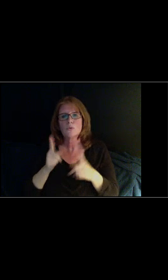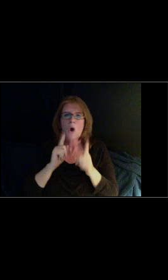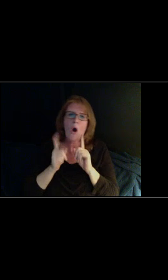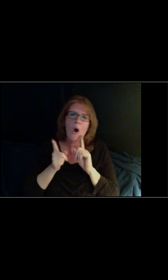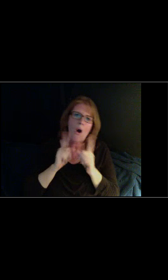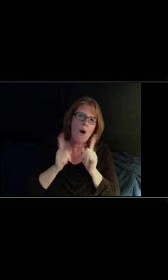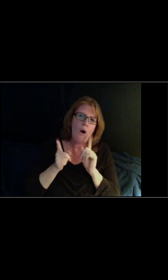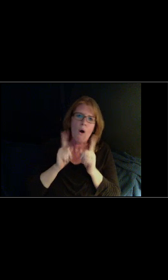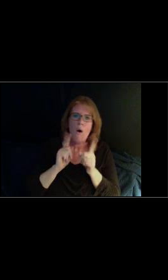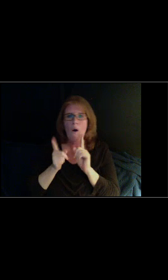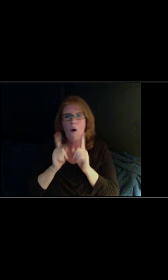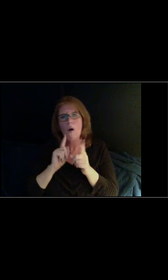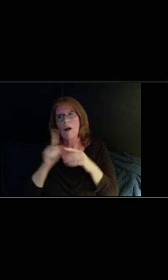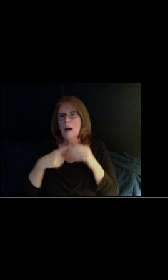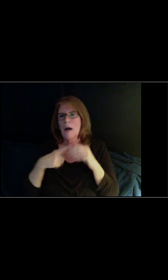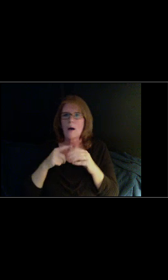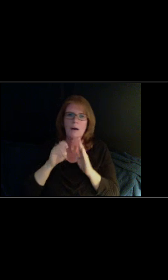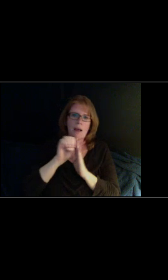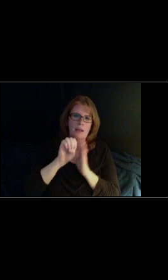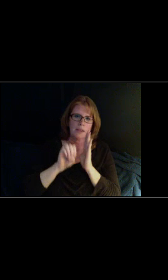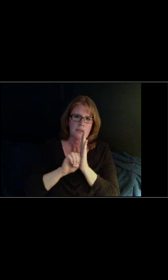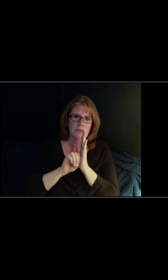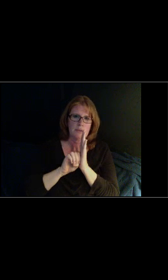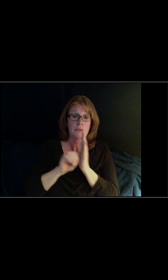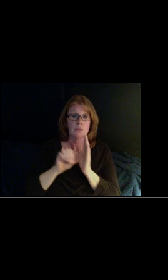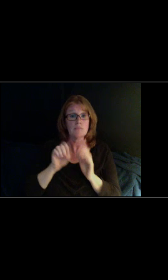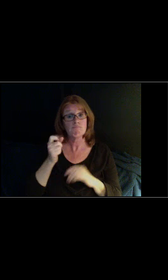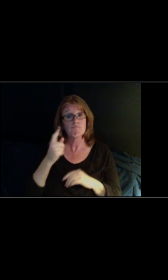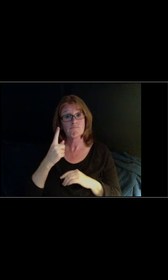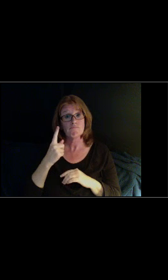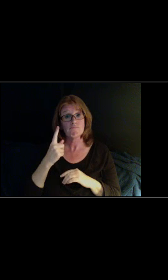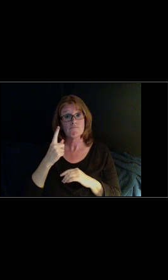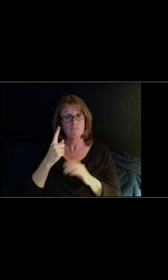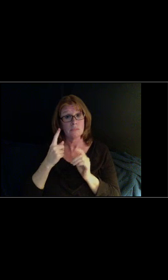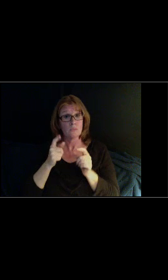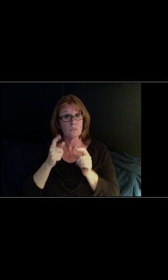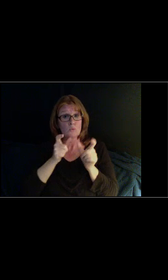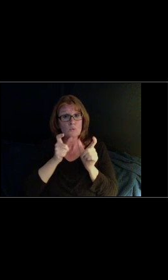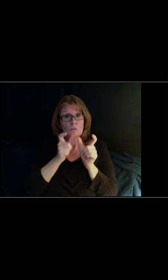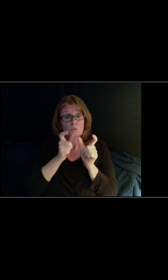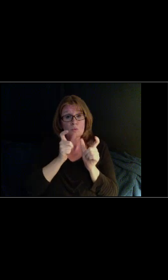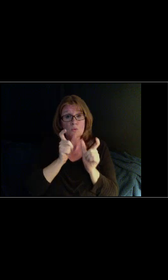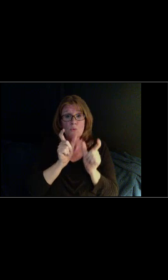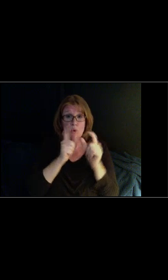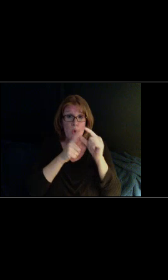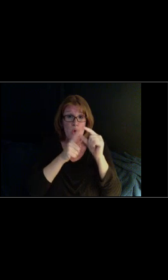Our profession, our field of interpreting, we talk a lot about ethics.